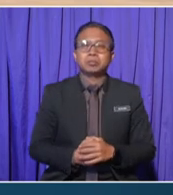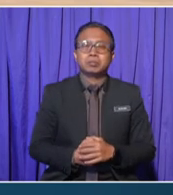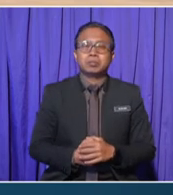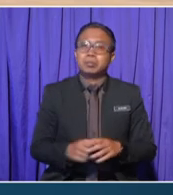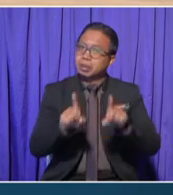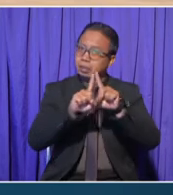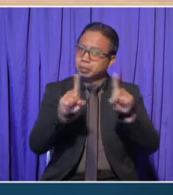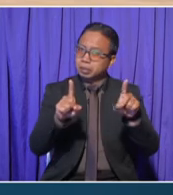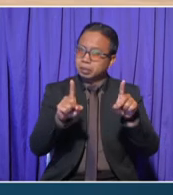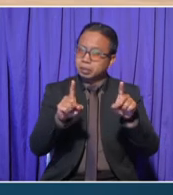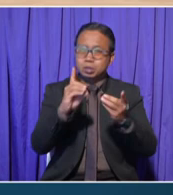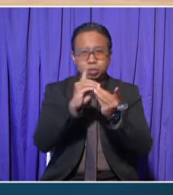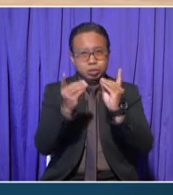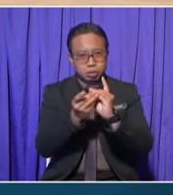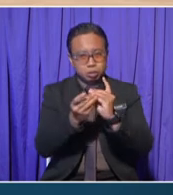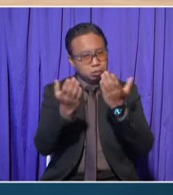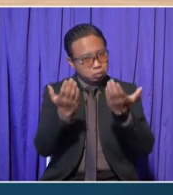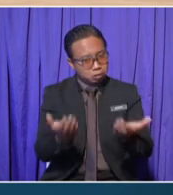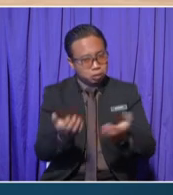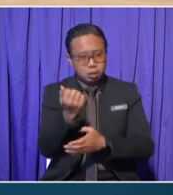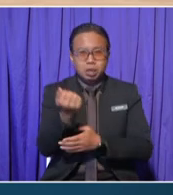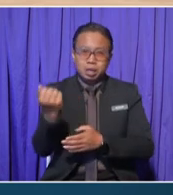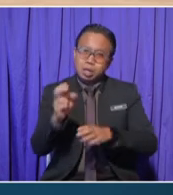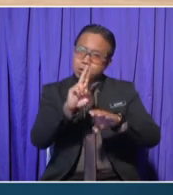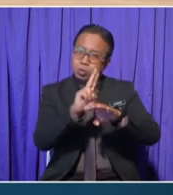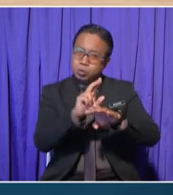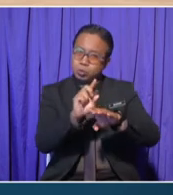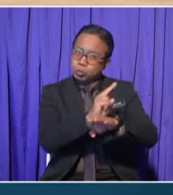While digital weighing scales use battery.